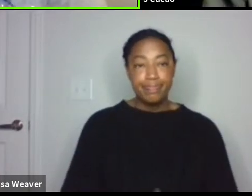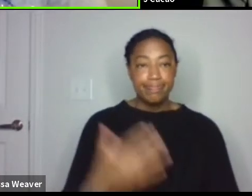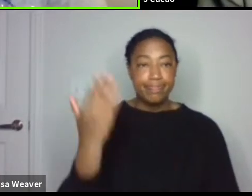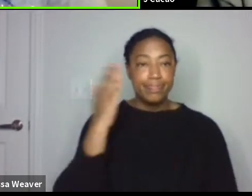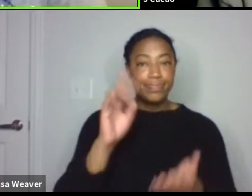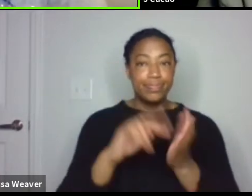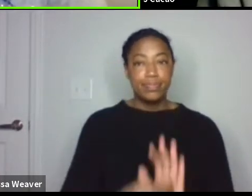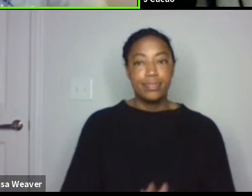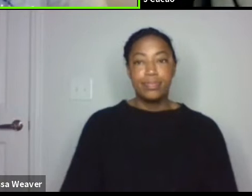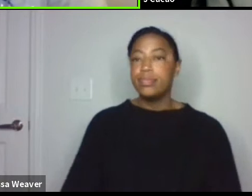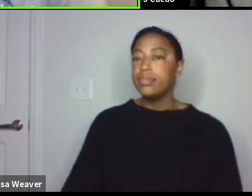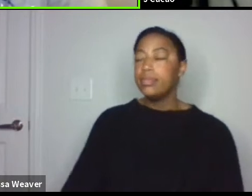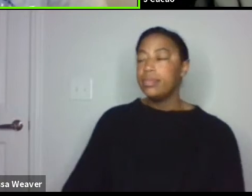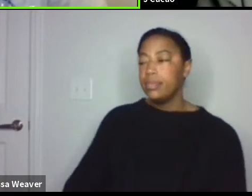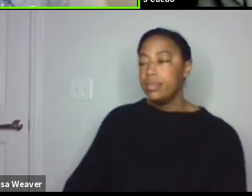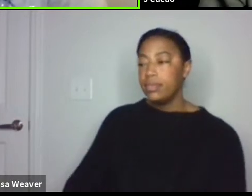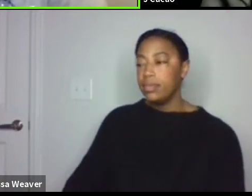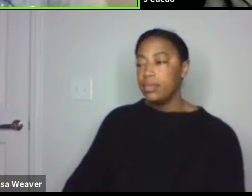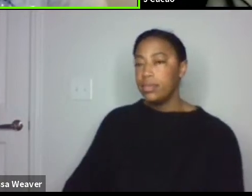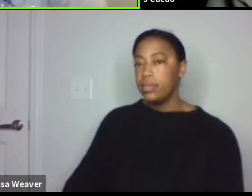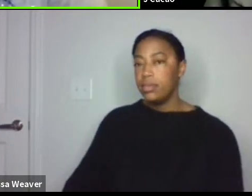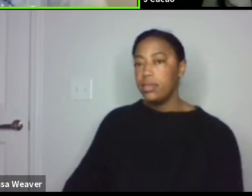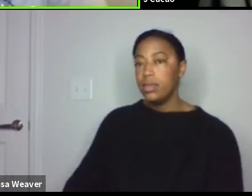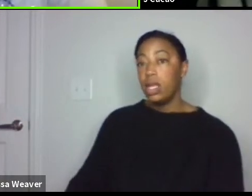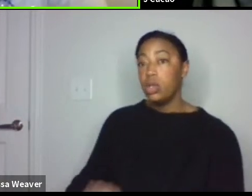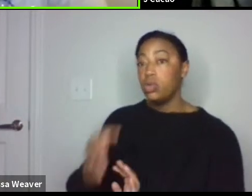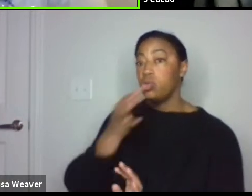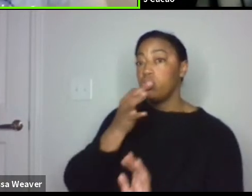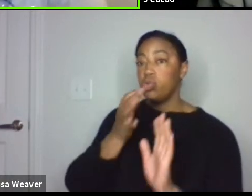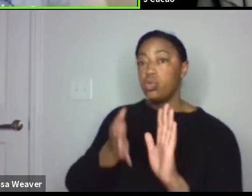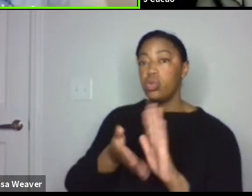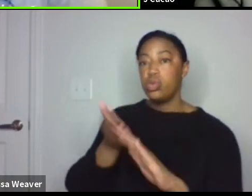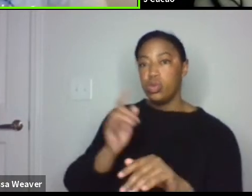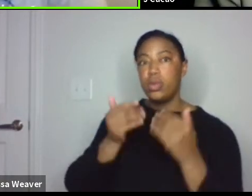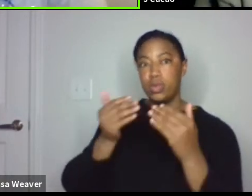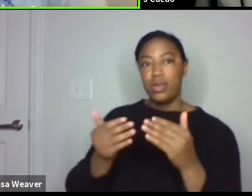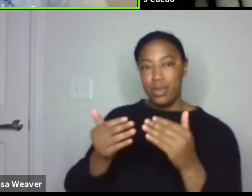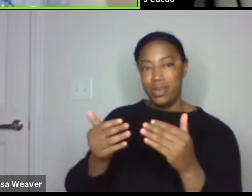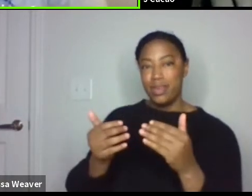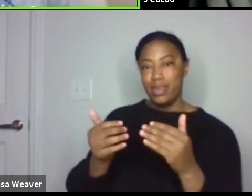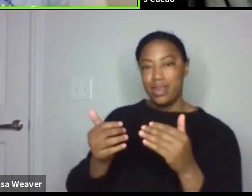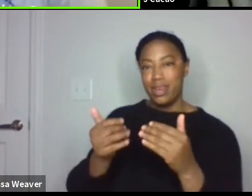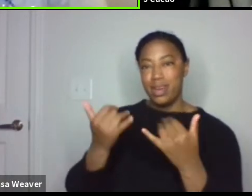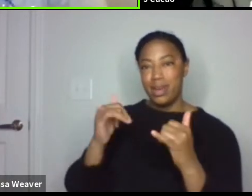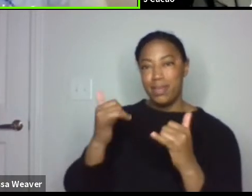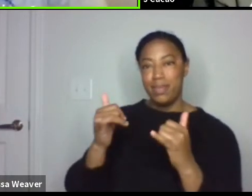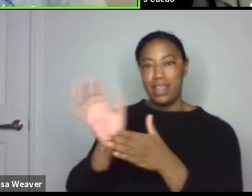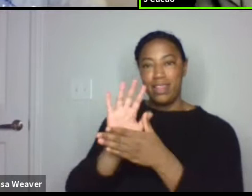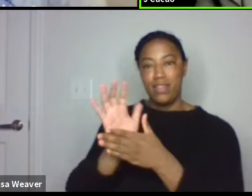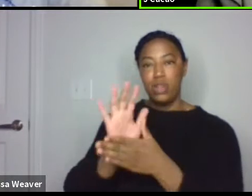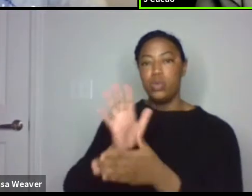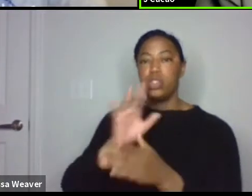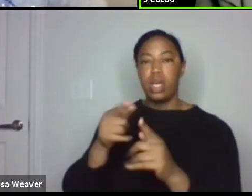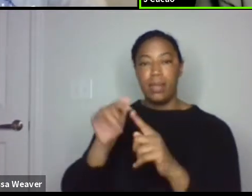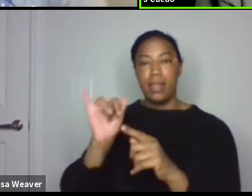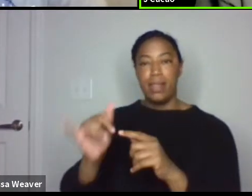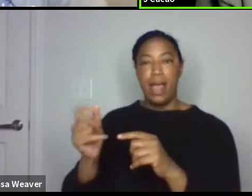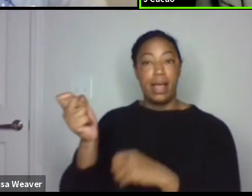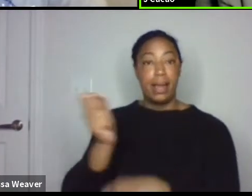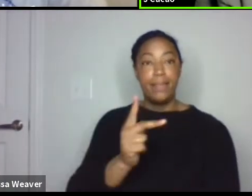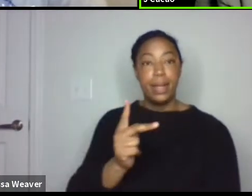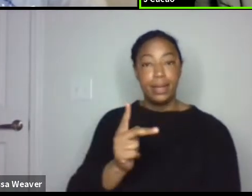I was about to we about to roll out, but I was gonna play that video and we talk about that and come back. Okay.